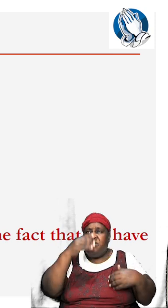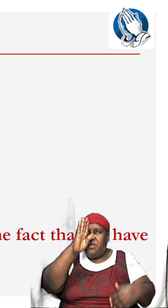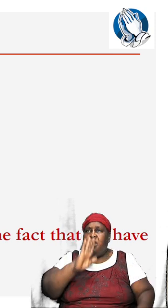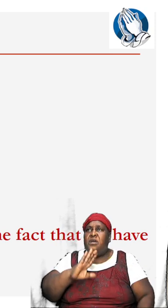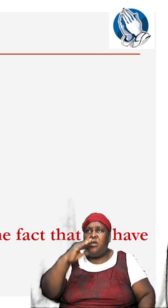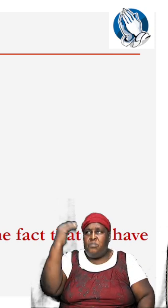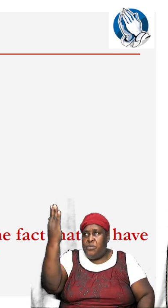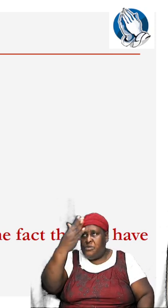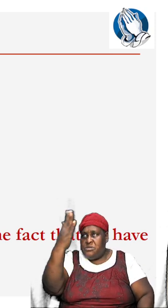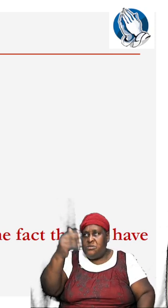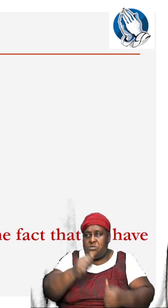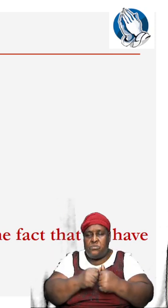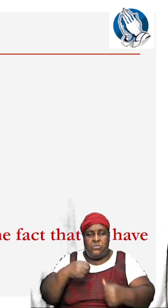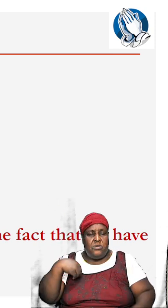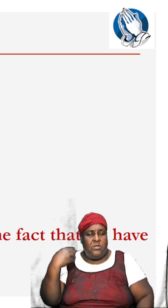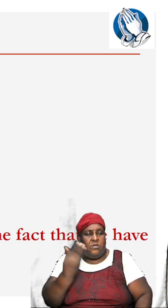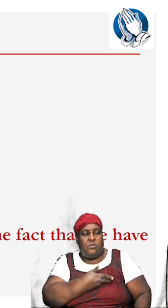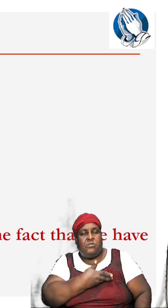us.